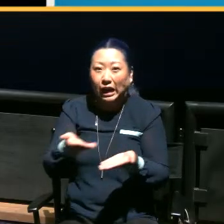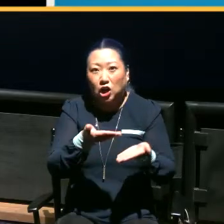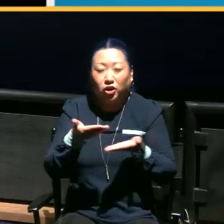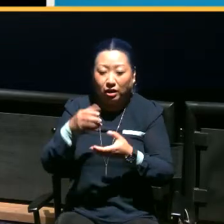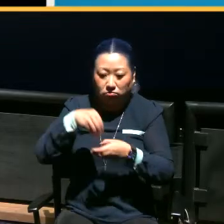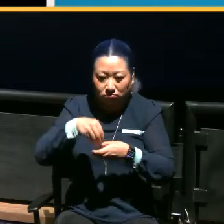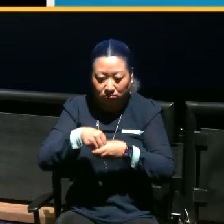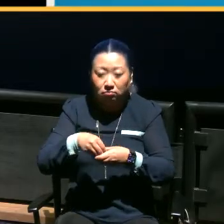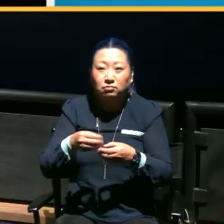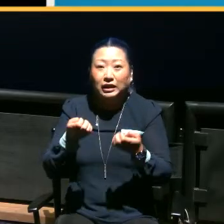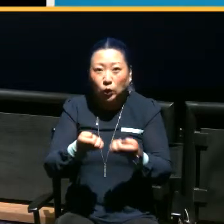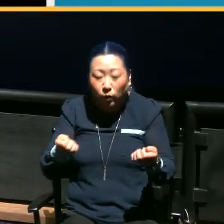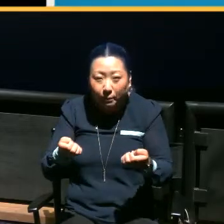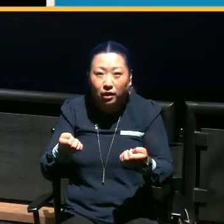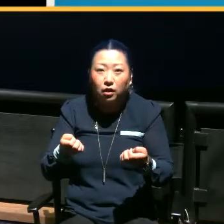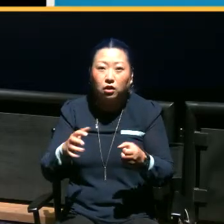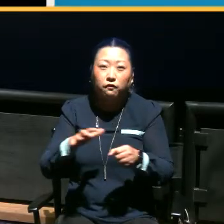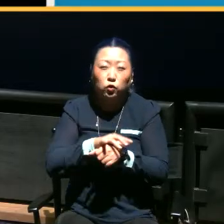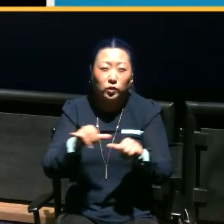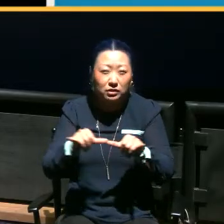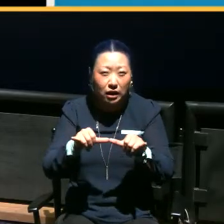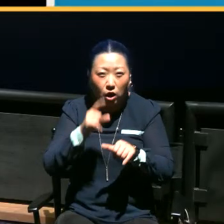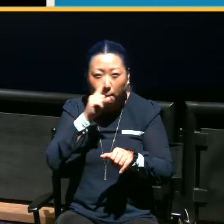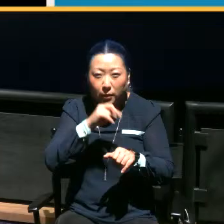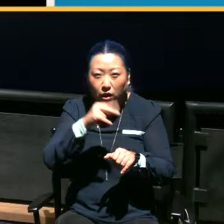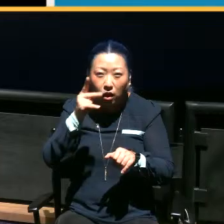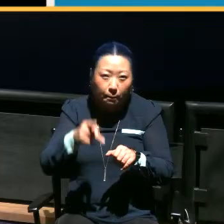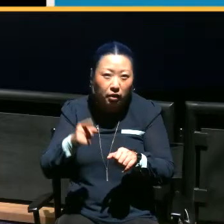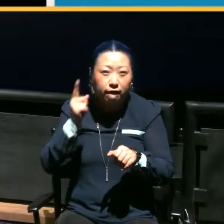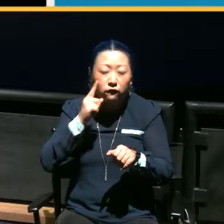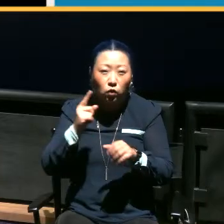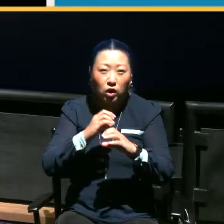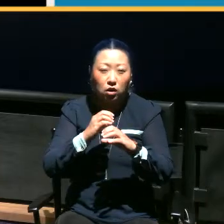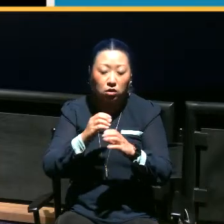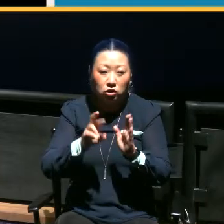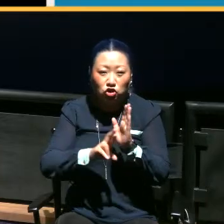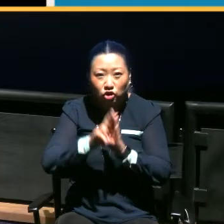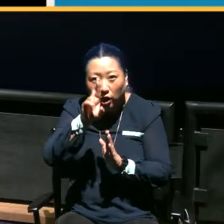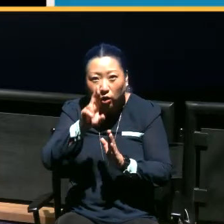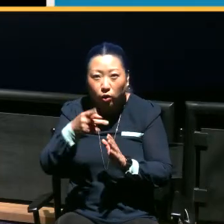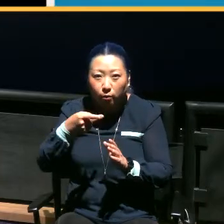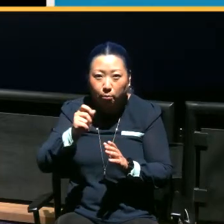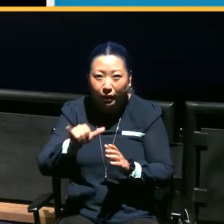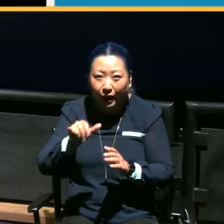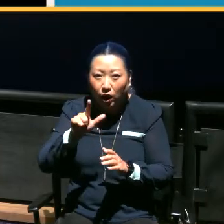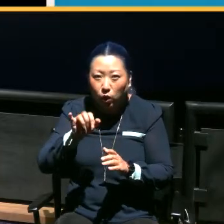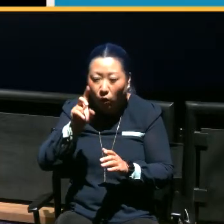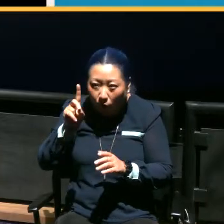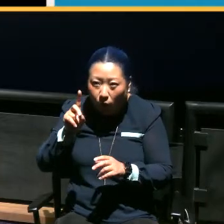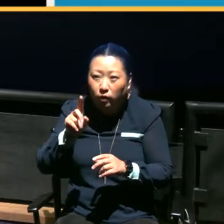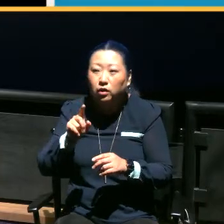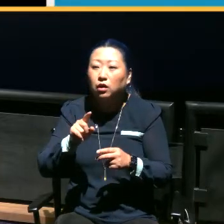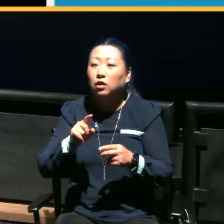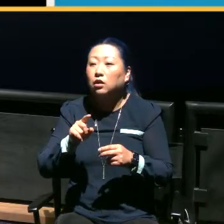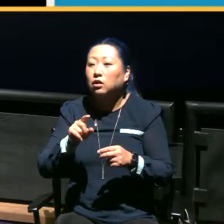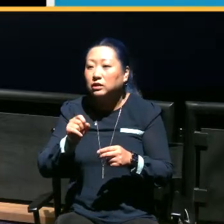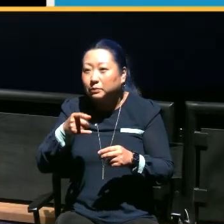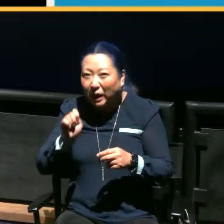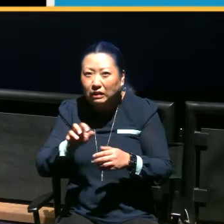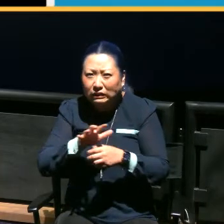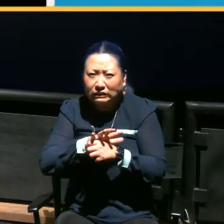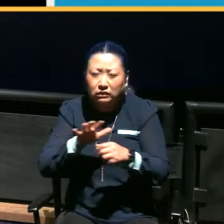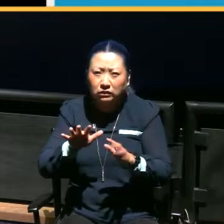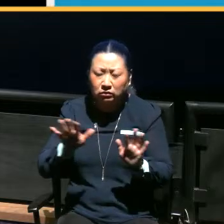have the equipment. It's a full-scale mock-up of the shuttle payload bay, and there's a mock-up of the space station. This is a